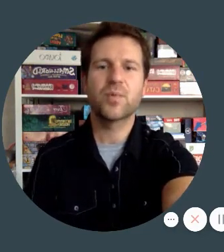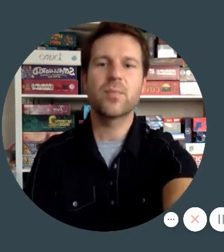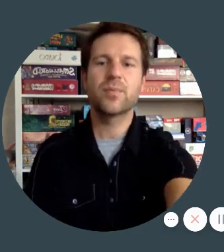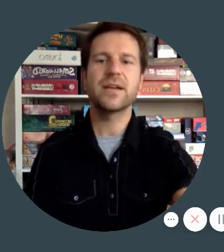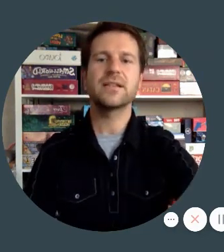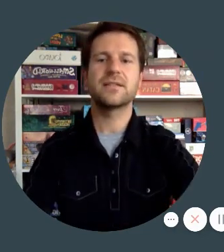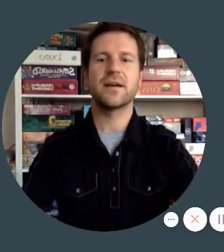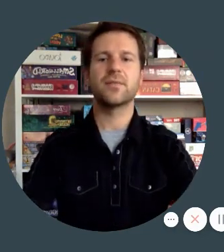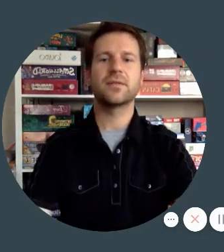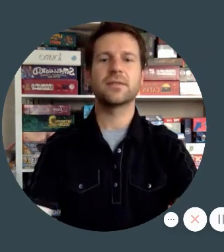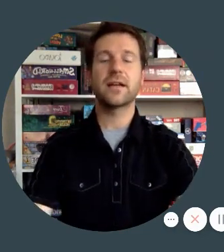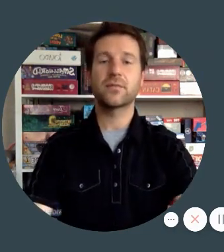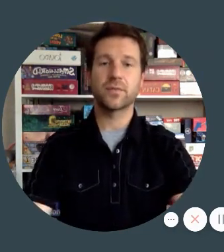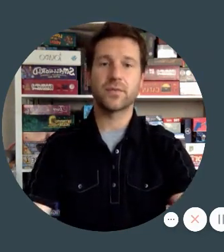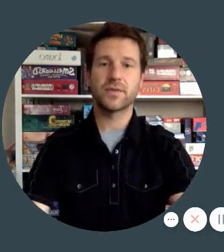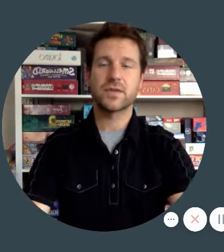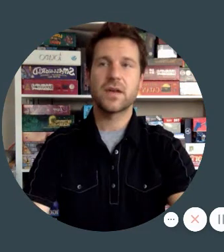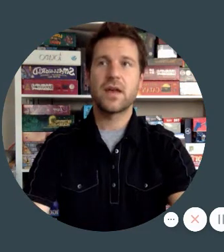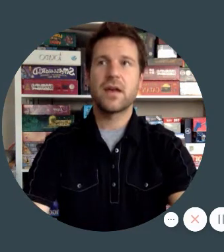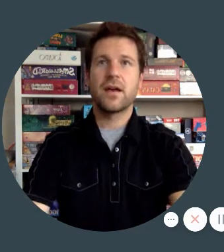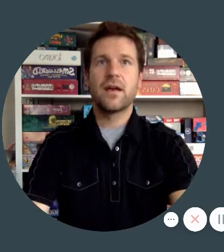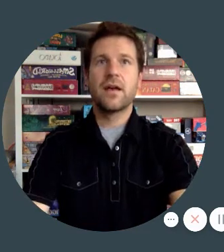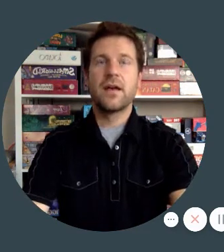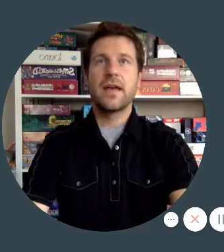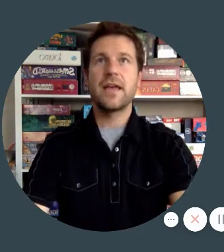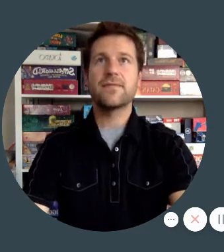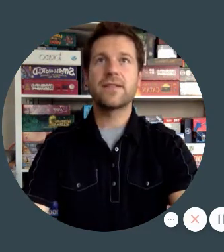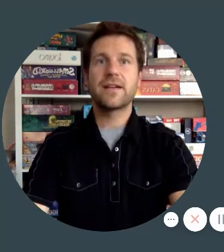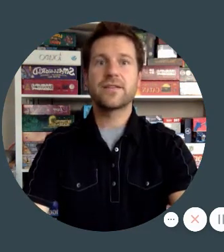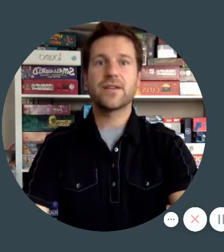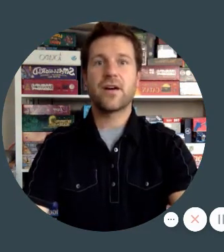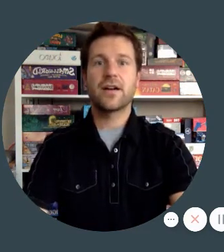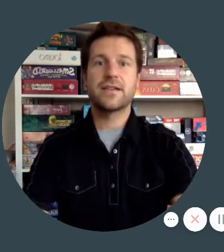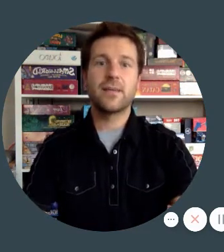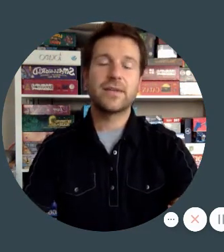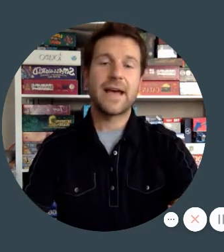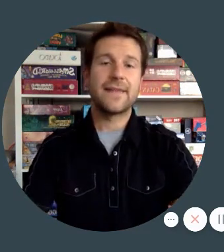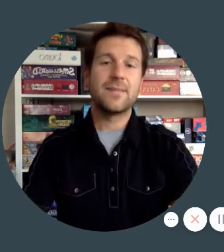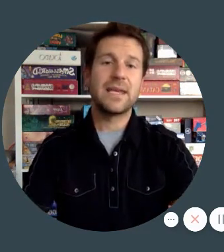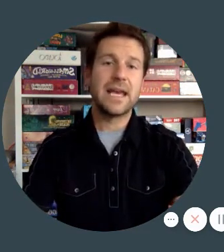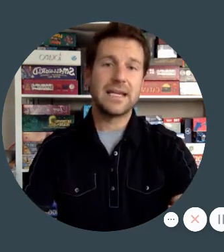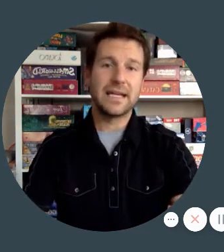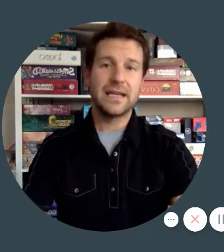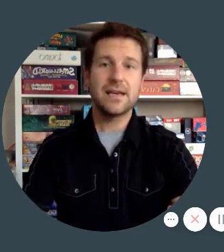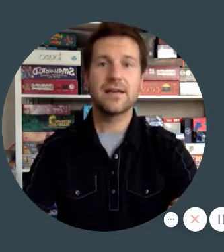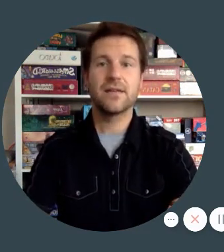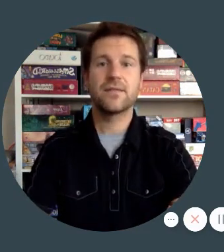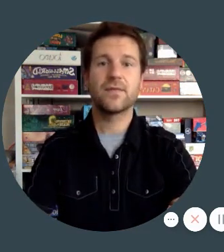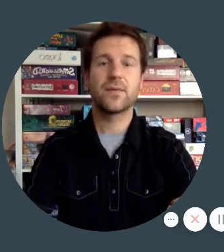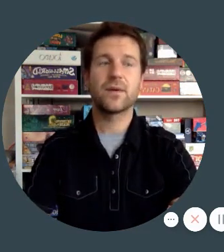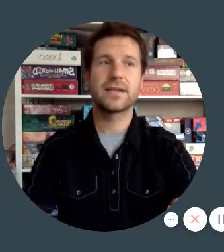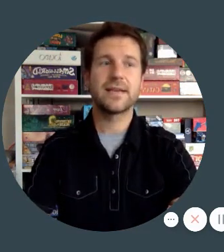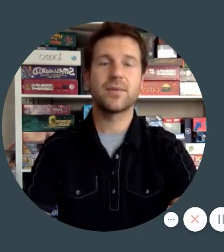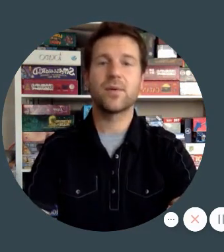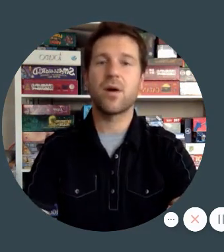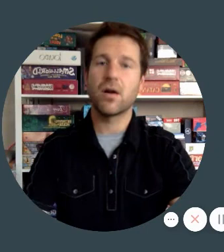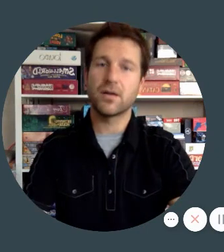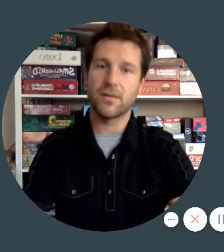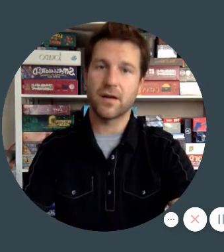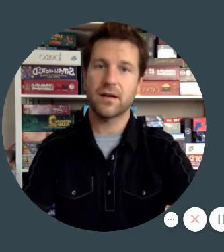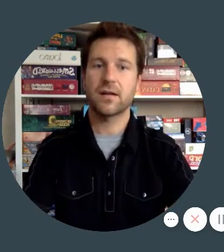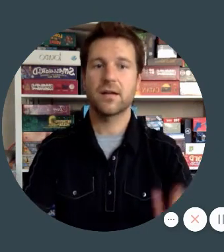Observe appropriate double letter rules. If letters are doubled at the beginning, for